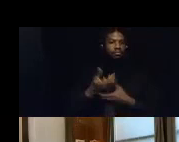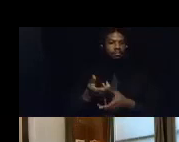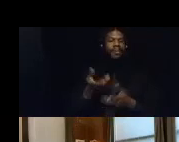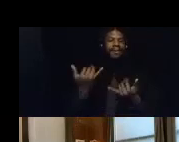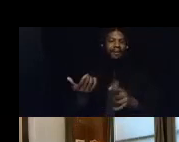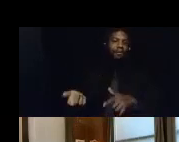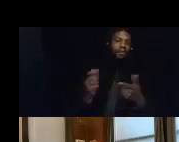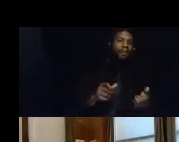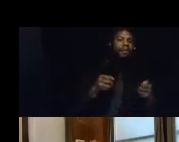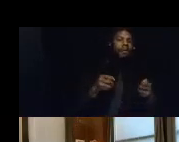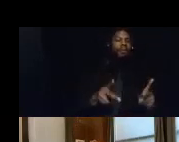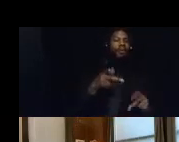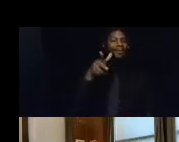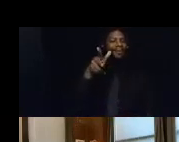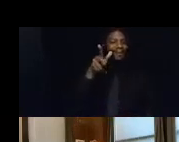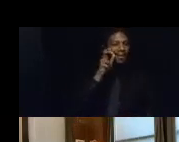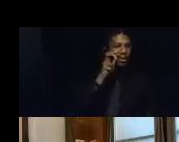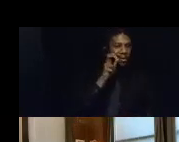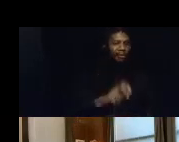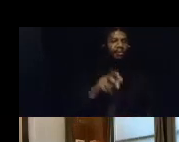Khalil discuss